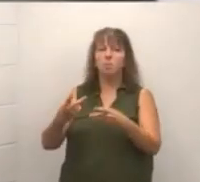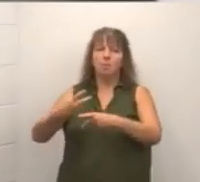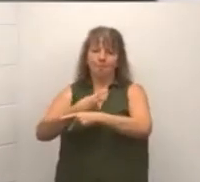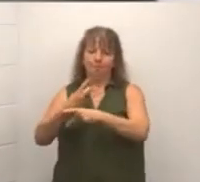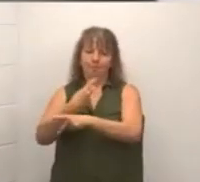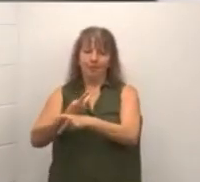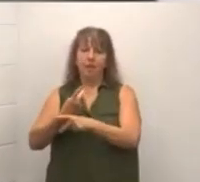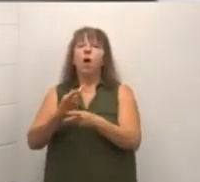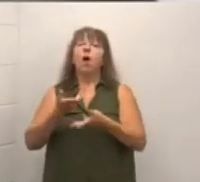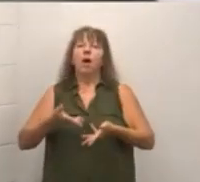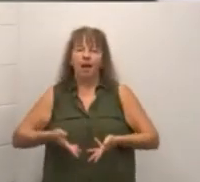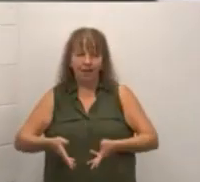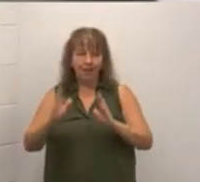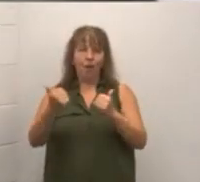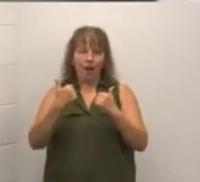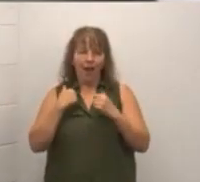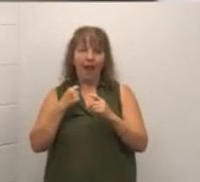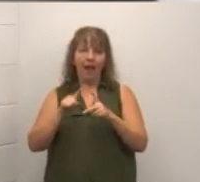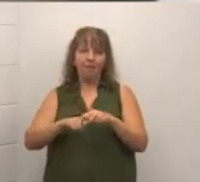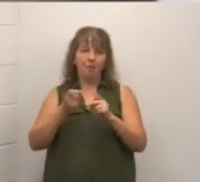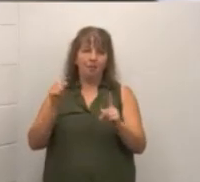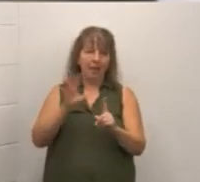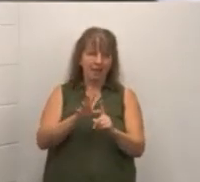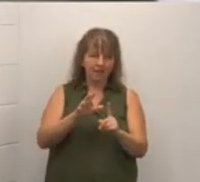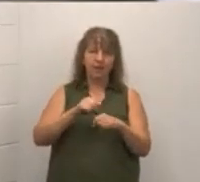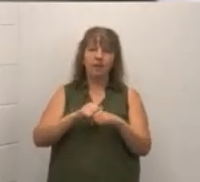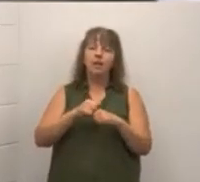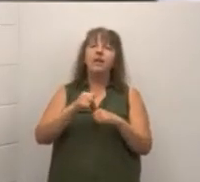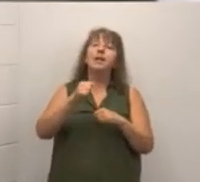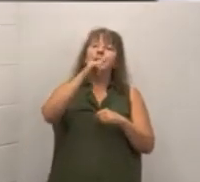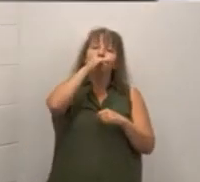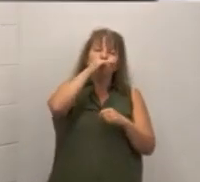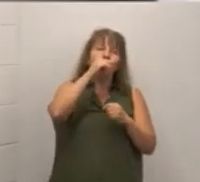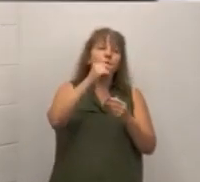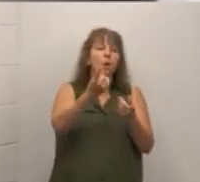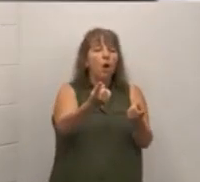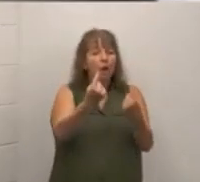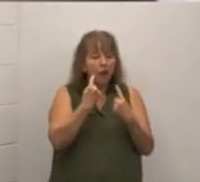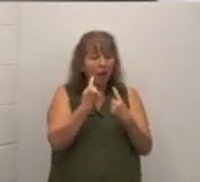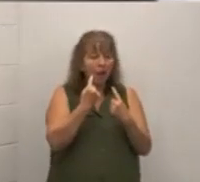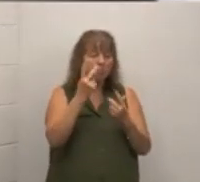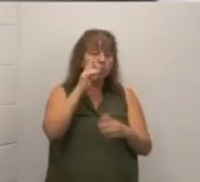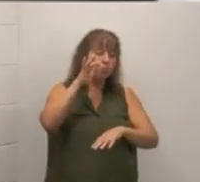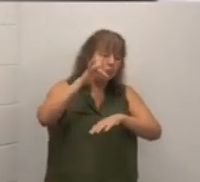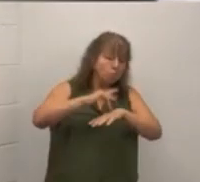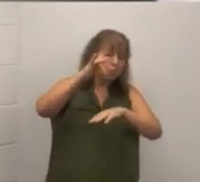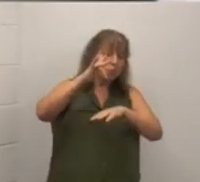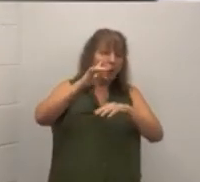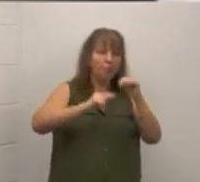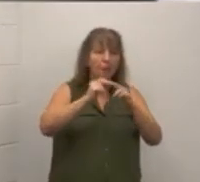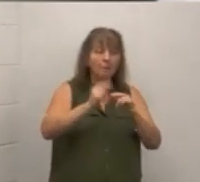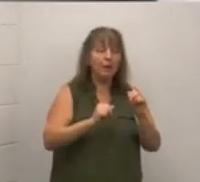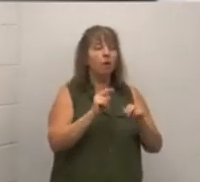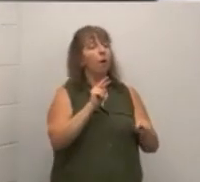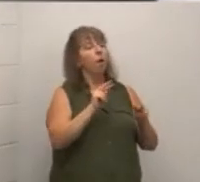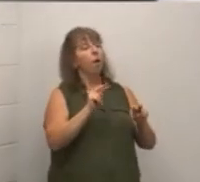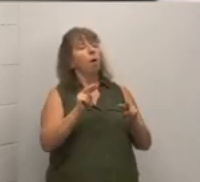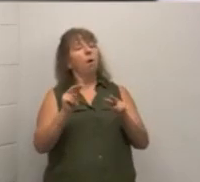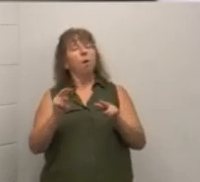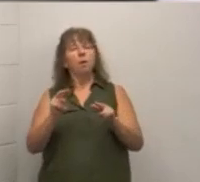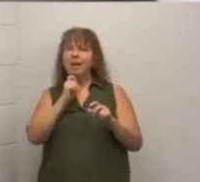plan for orientation. Kids will be invited into the buildings in smaller groups for a much modified experience from what it typically looks